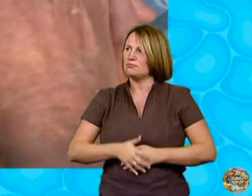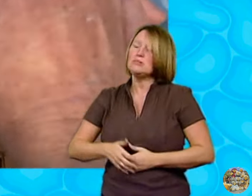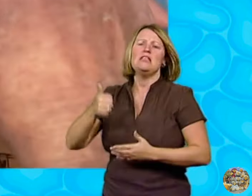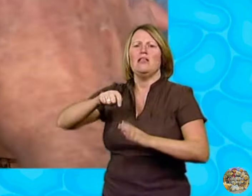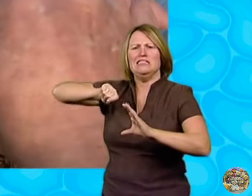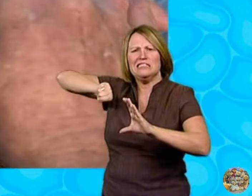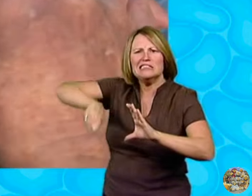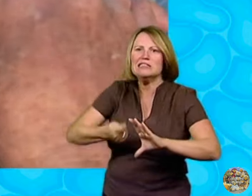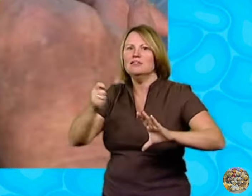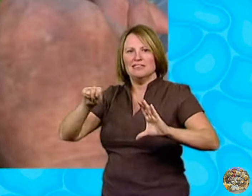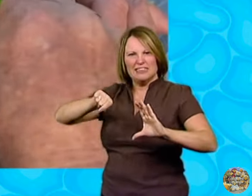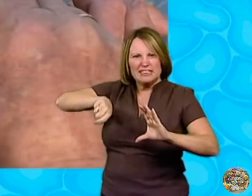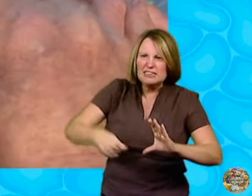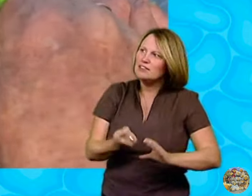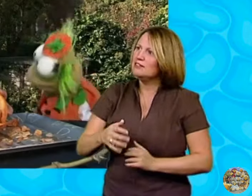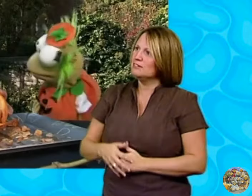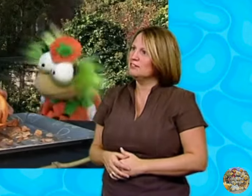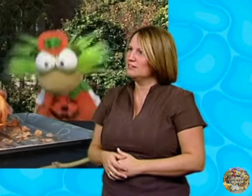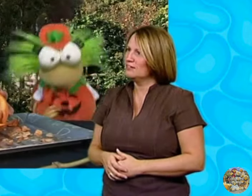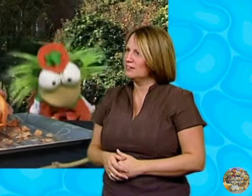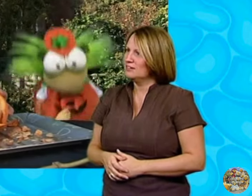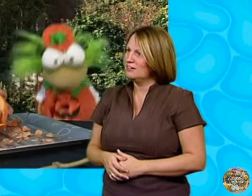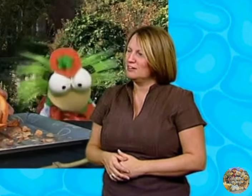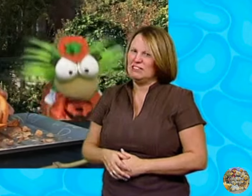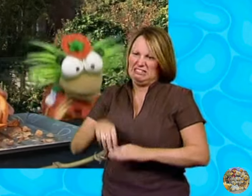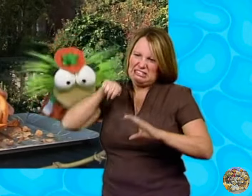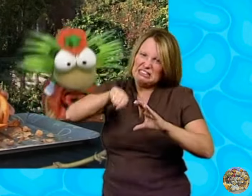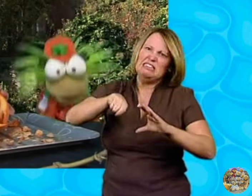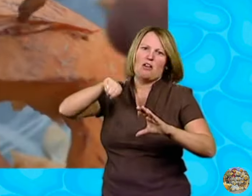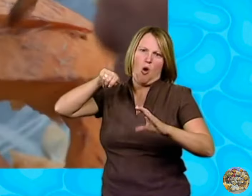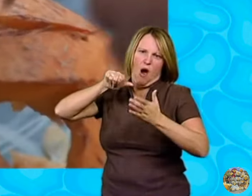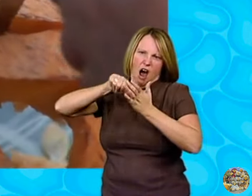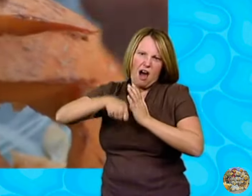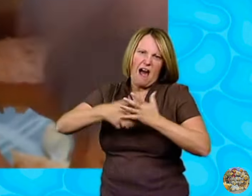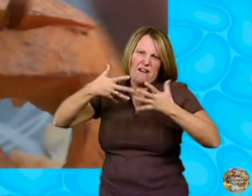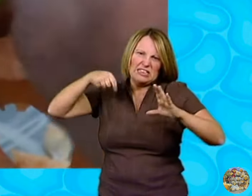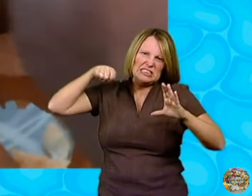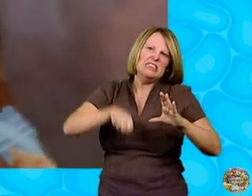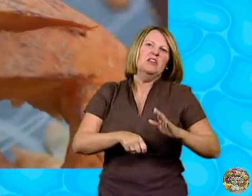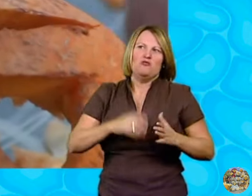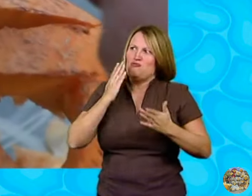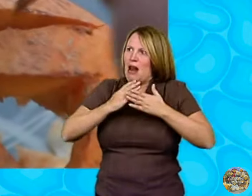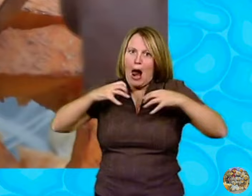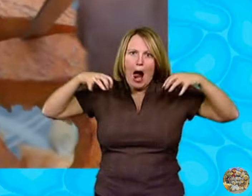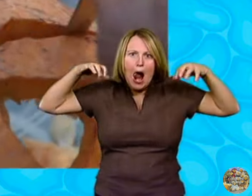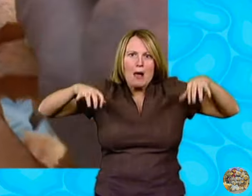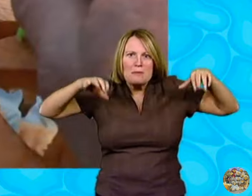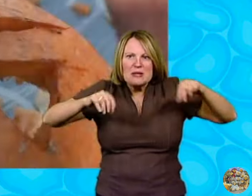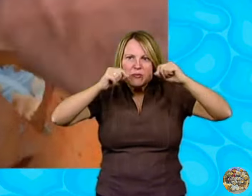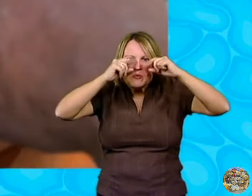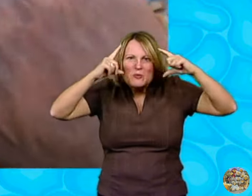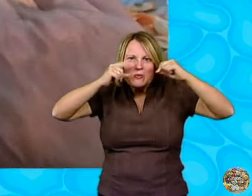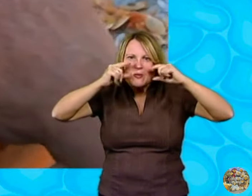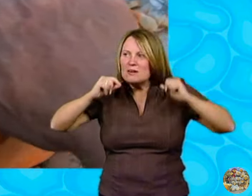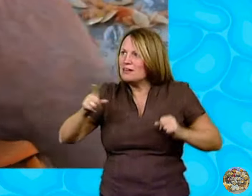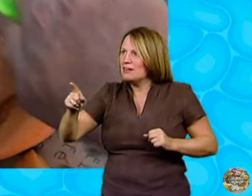got to carve it out. It's quite thick. It's looking like a real Halloween lantern now, isn't it? Certainly is. Is it